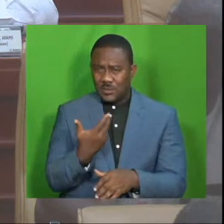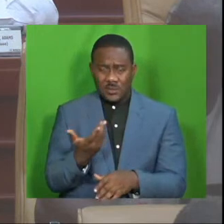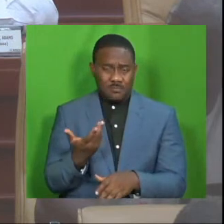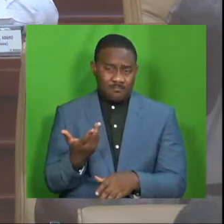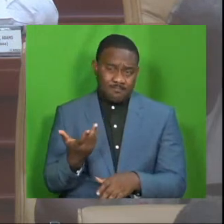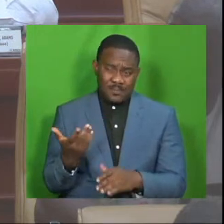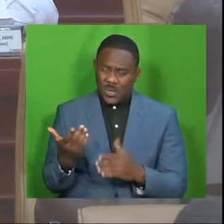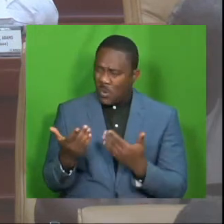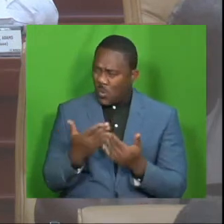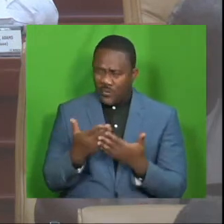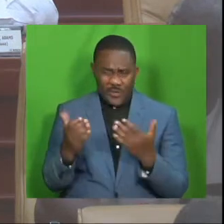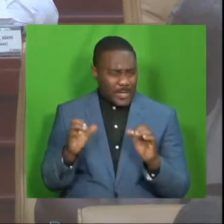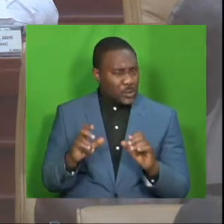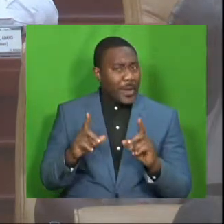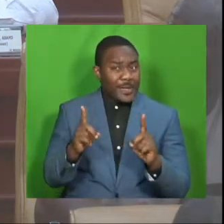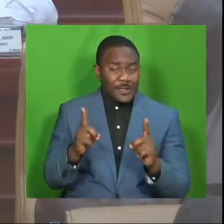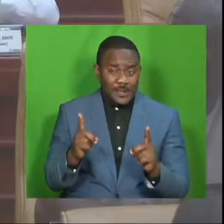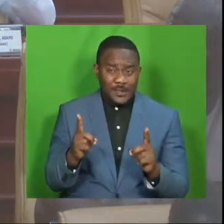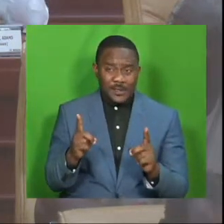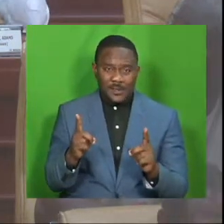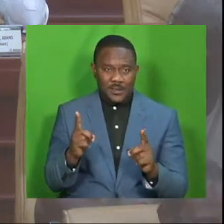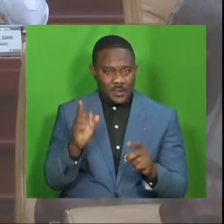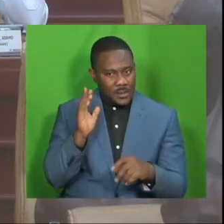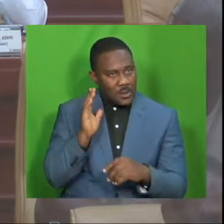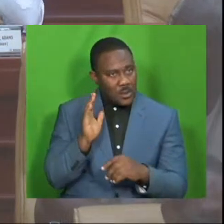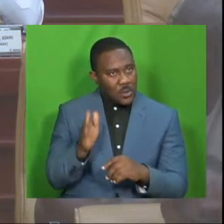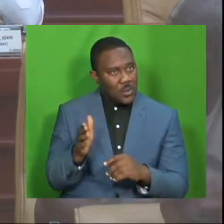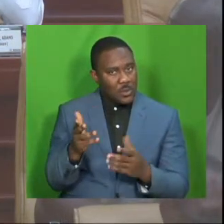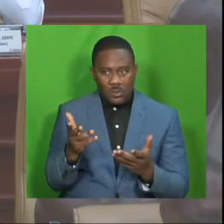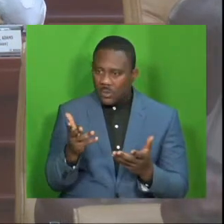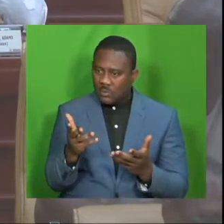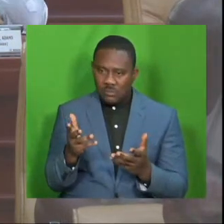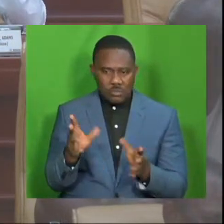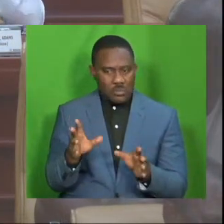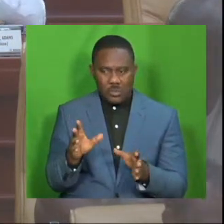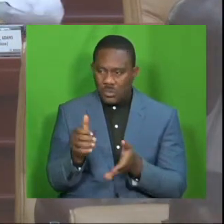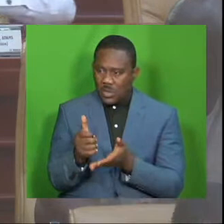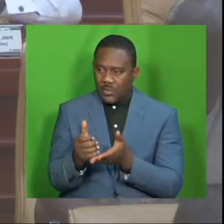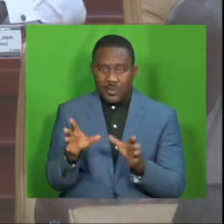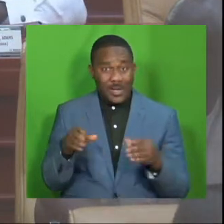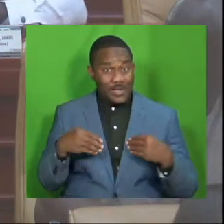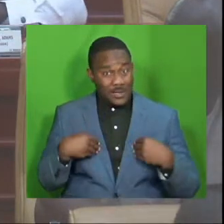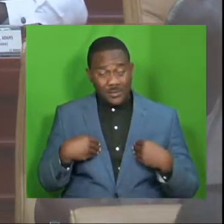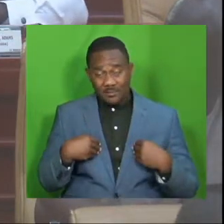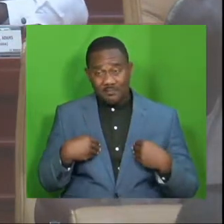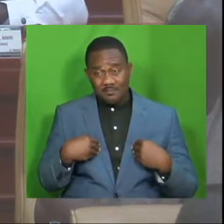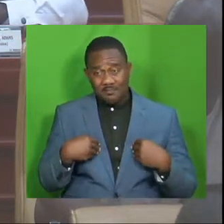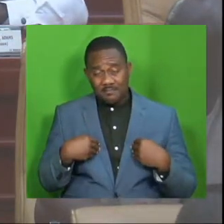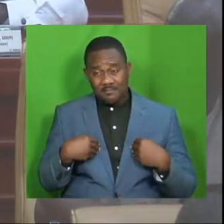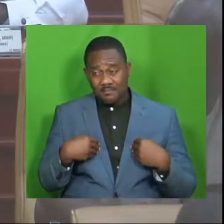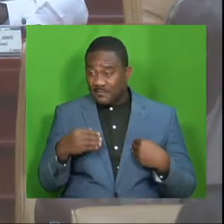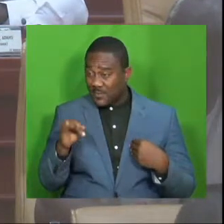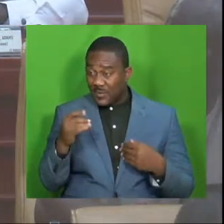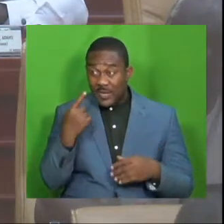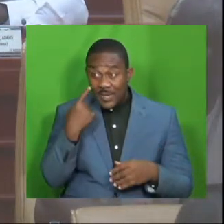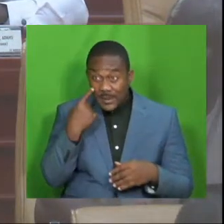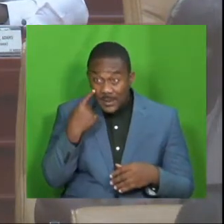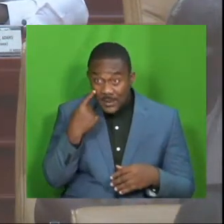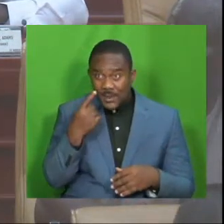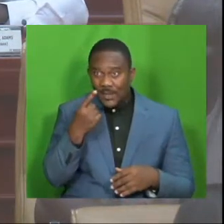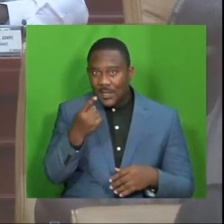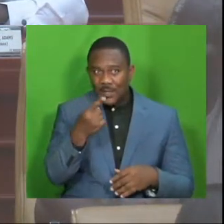of sensitization is going to get them to accept what we are trying to do until they see that